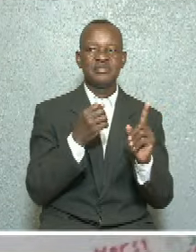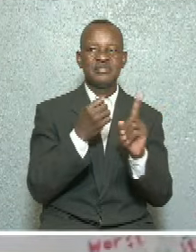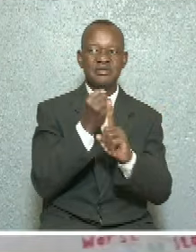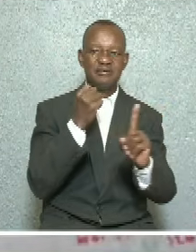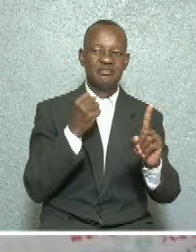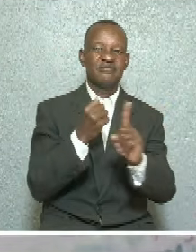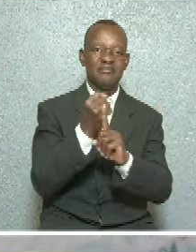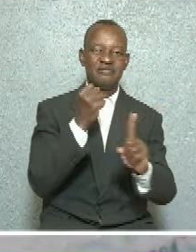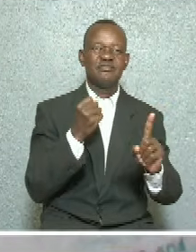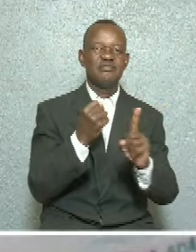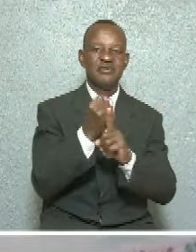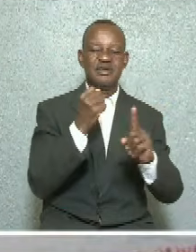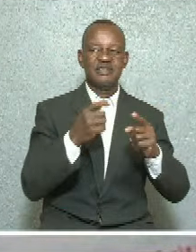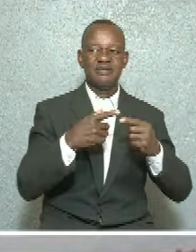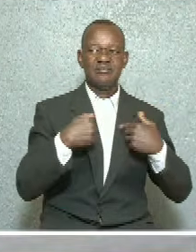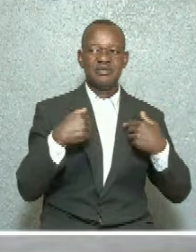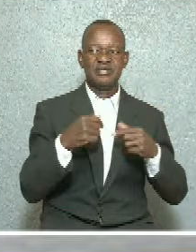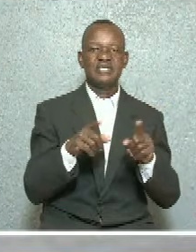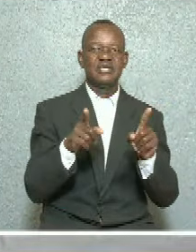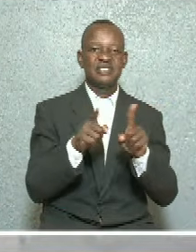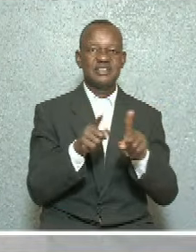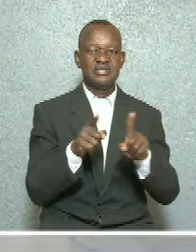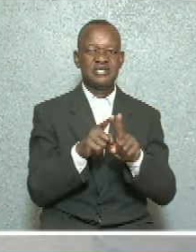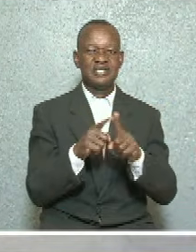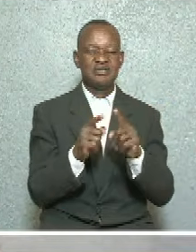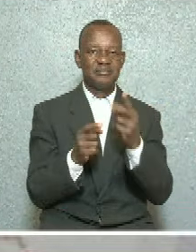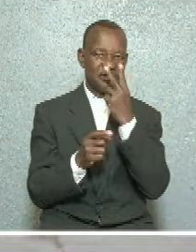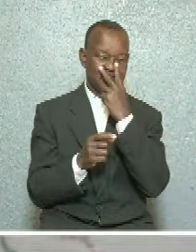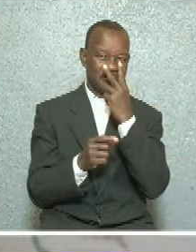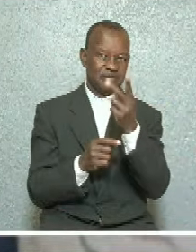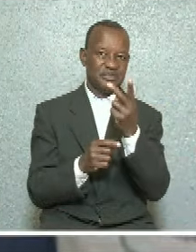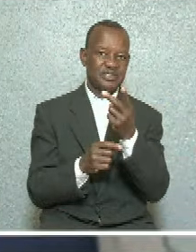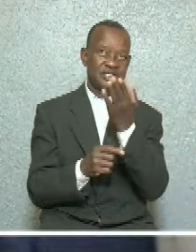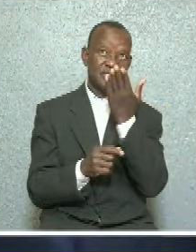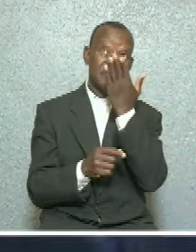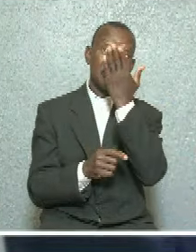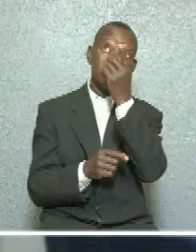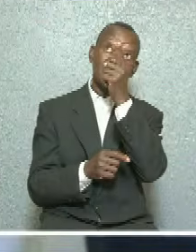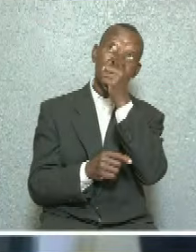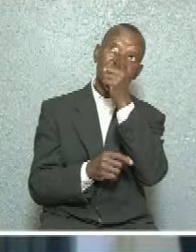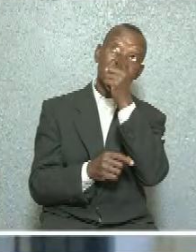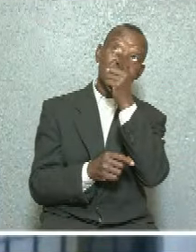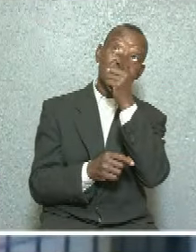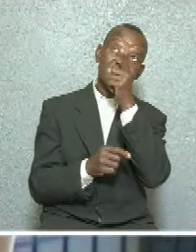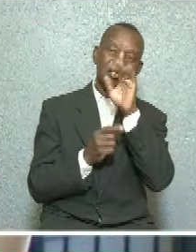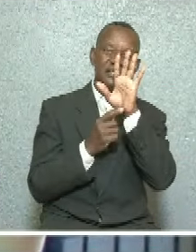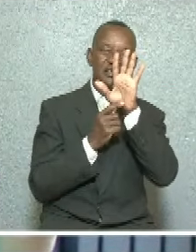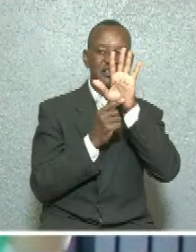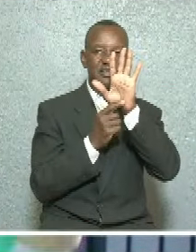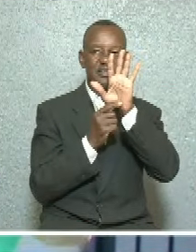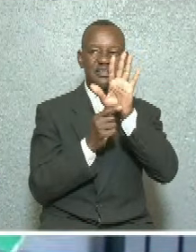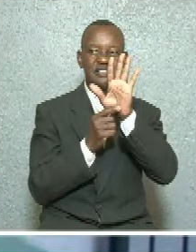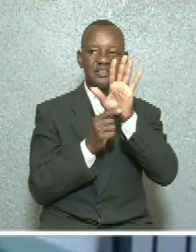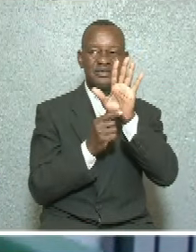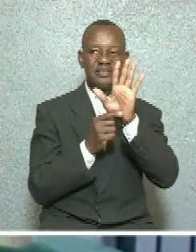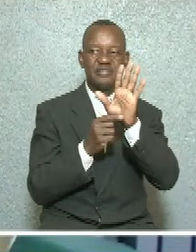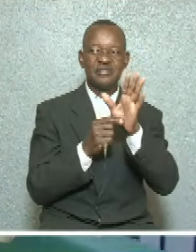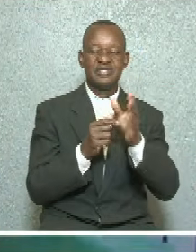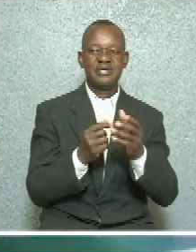so as he's standing right there, he's showing, like, how should I say,